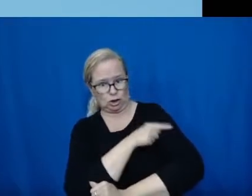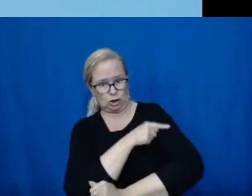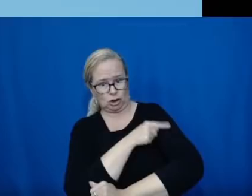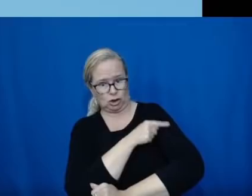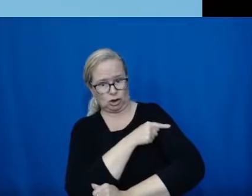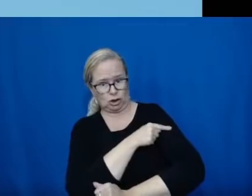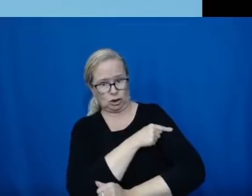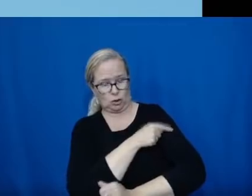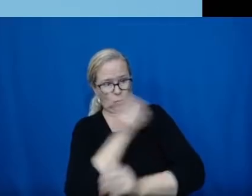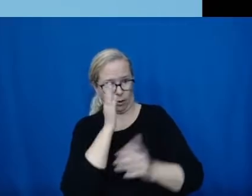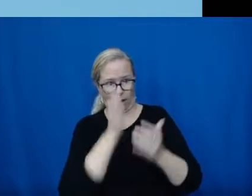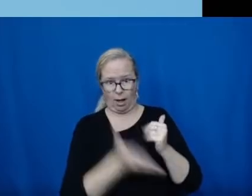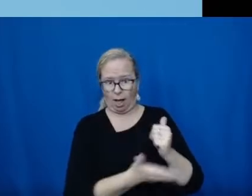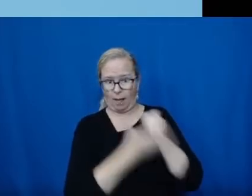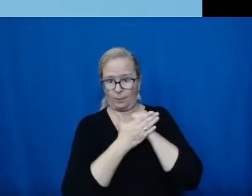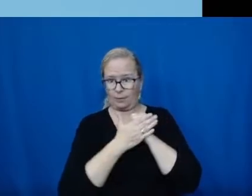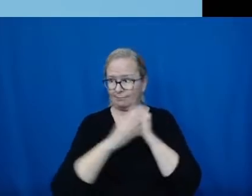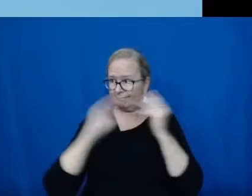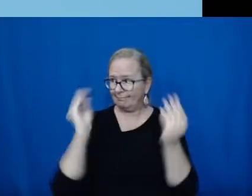have next slide?